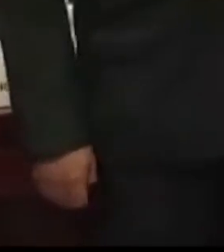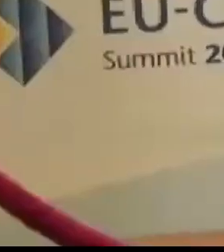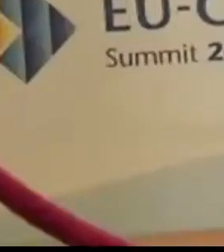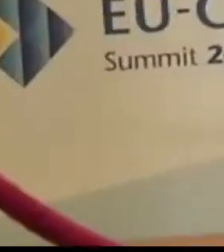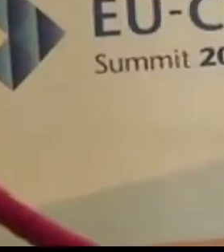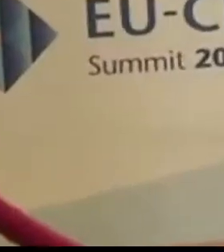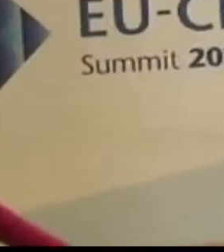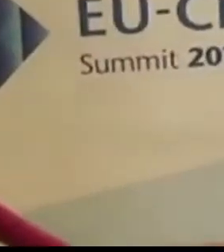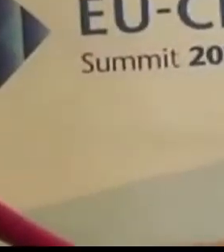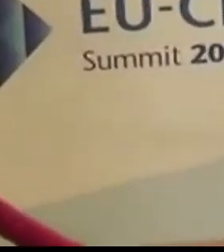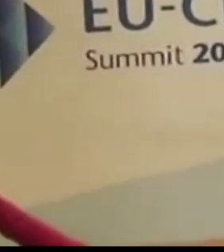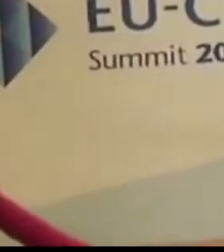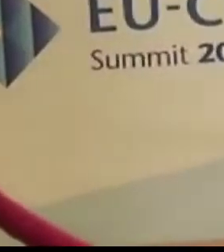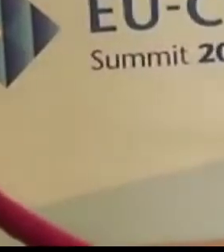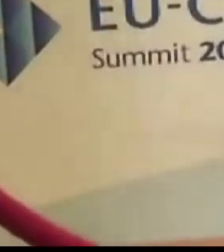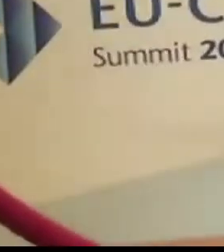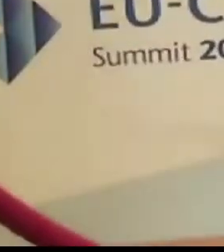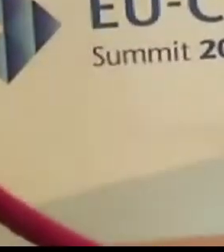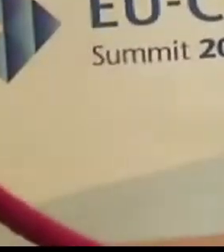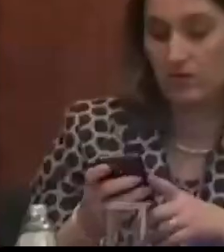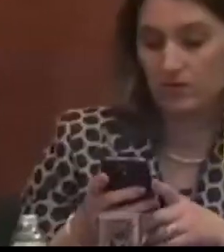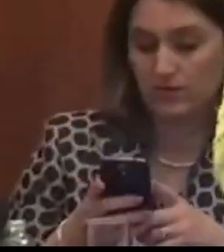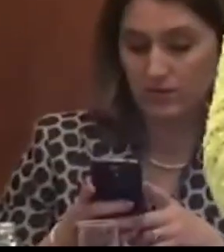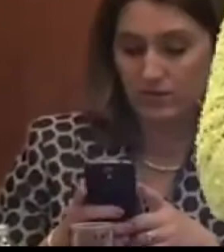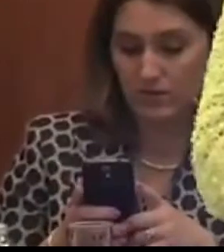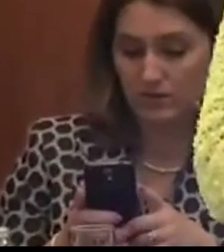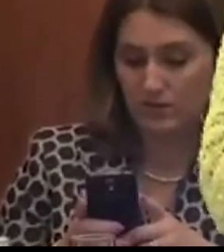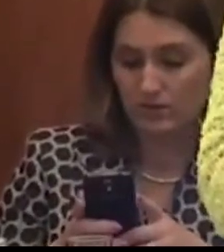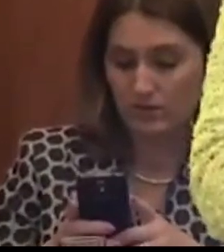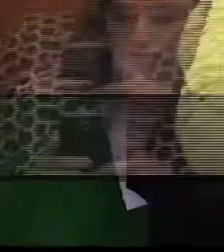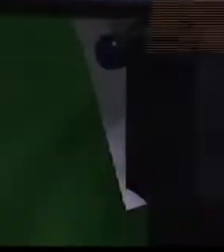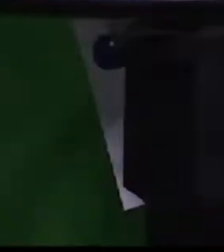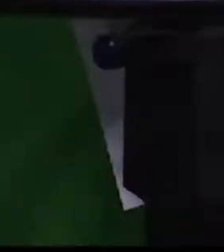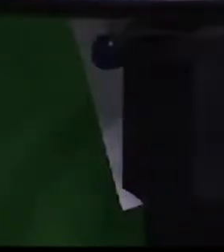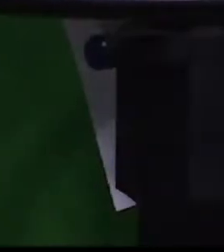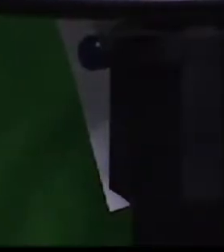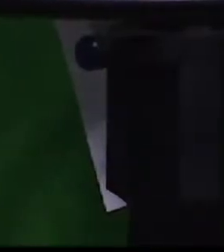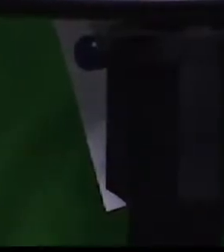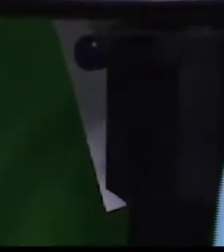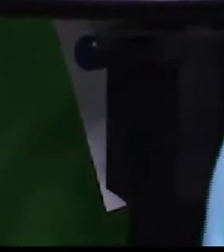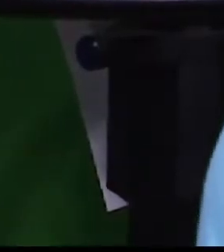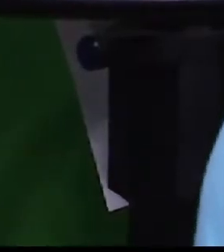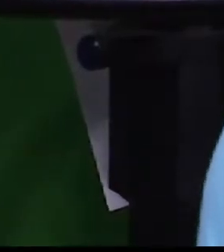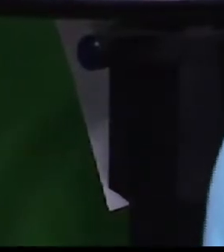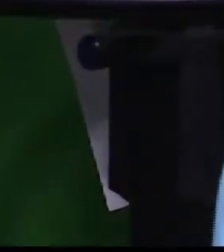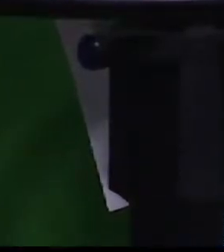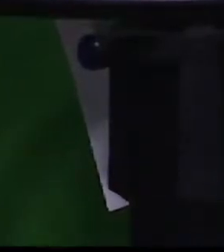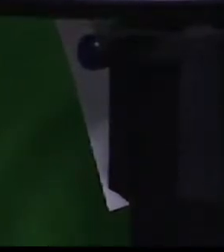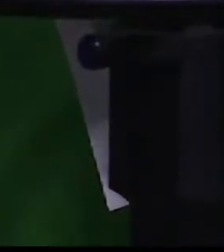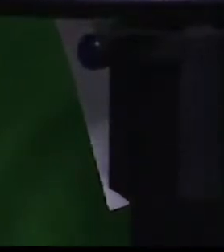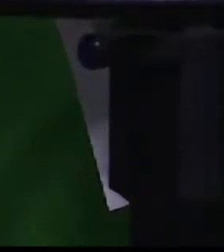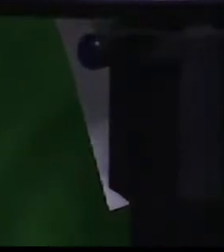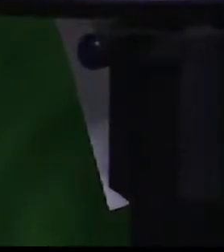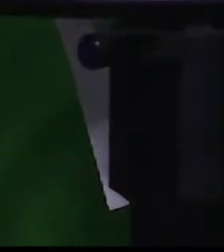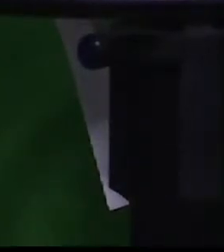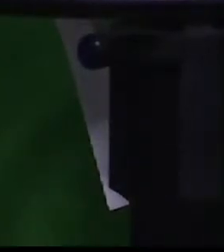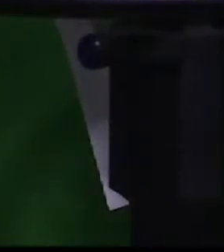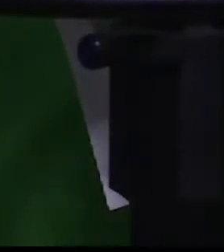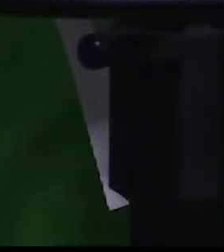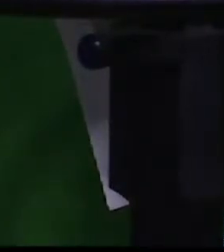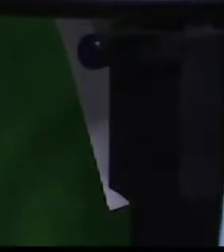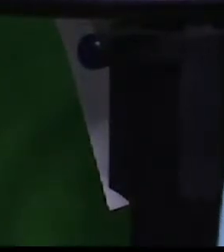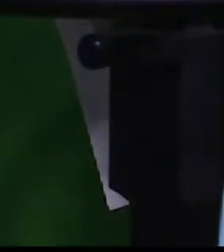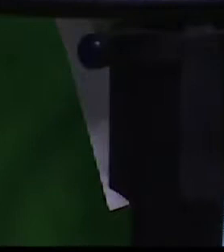Ahead tonight, the Prime Minister back home after a successful visit to Europe. And coming up in sports, hear from the Bahamas'